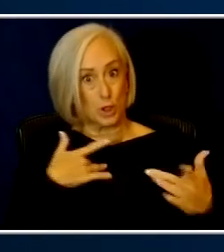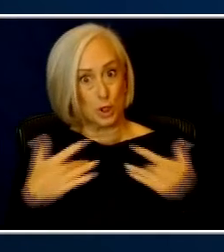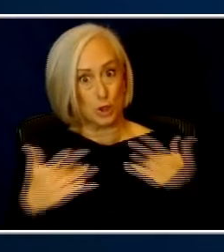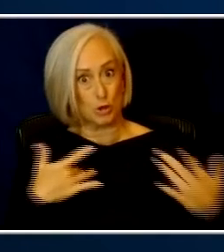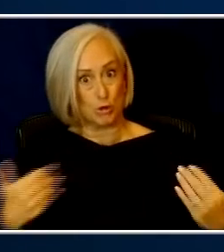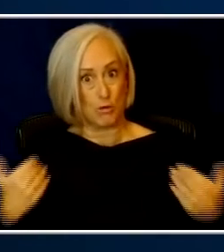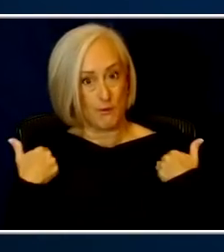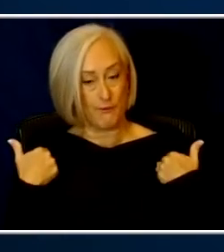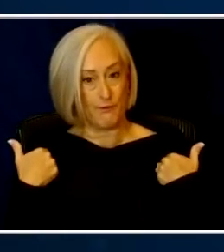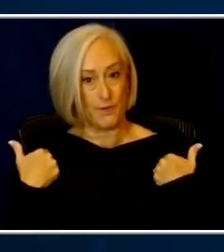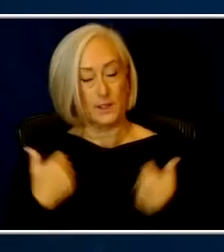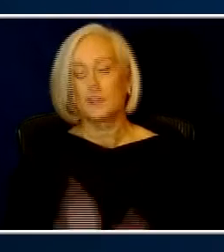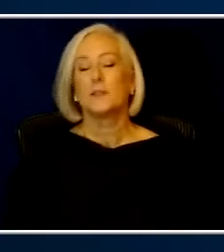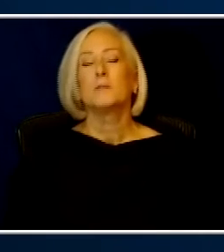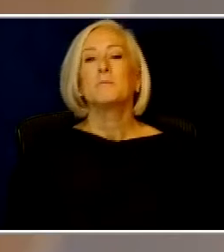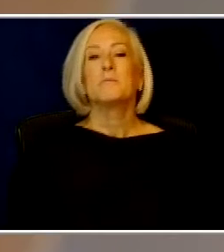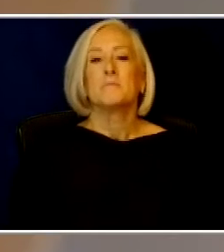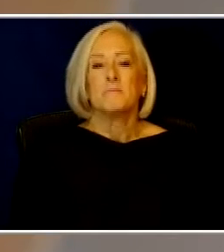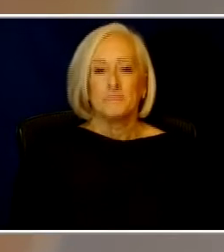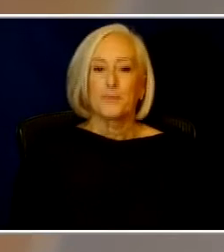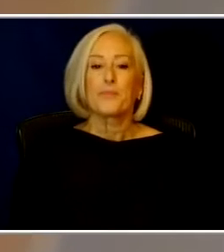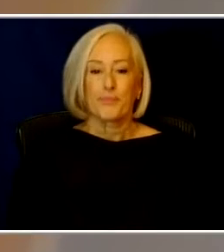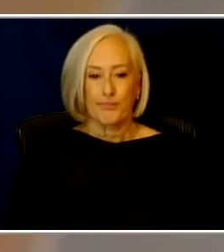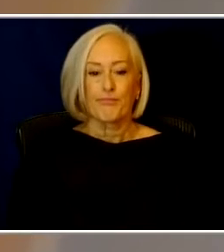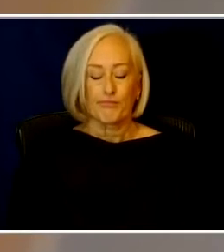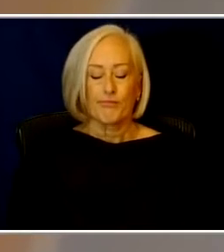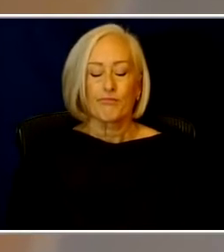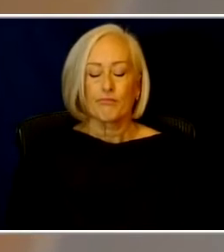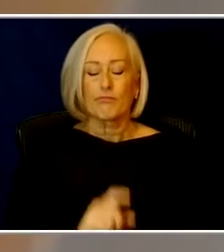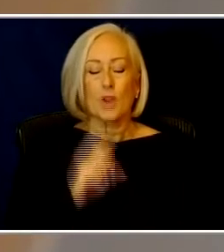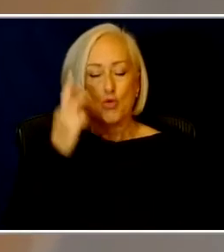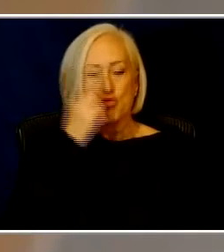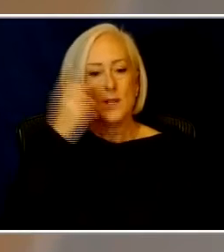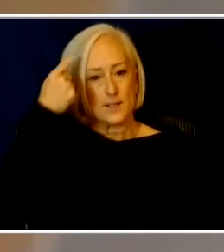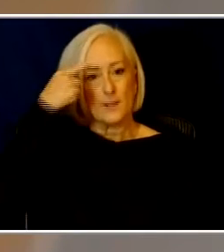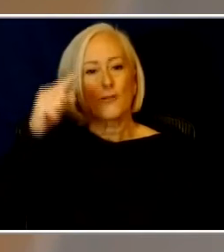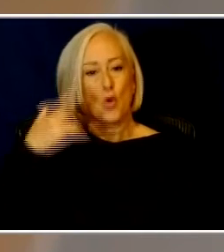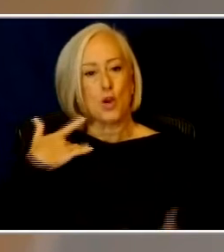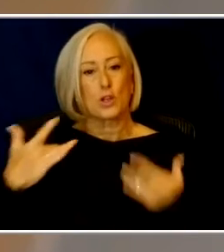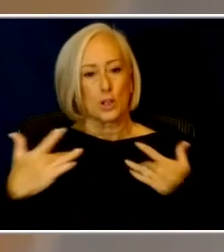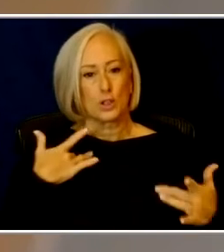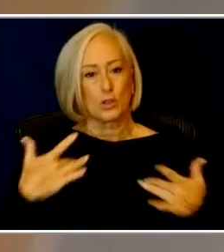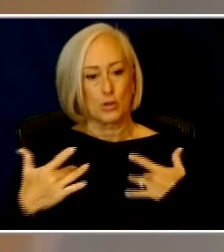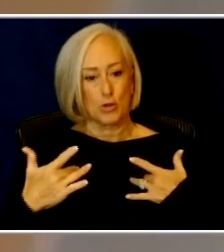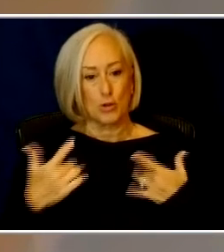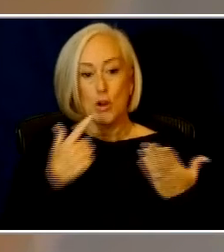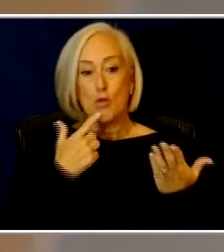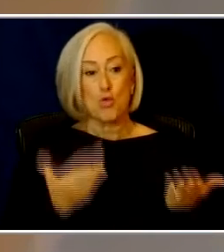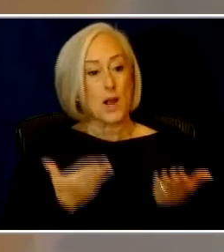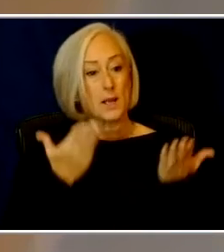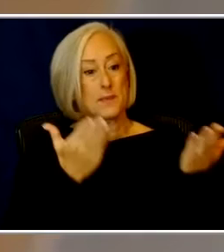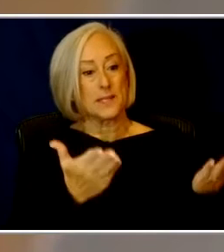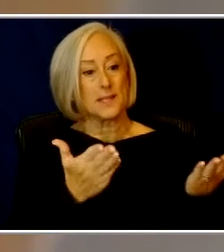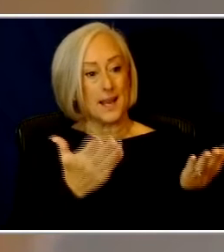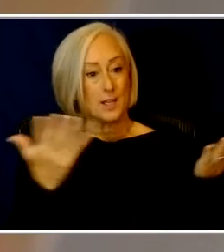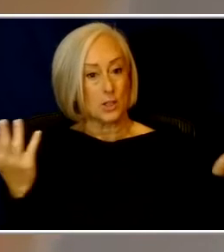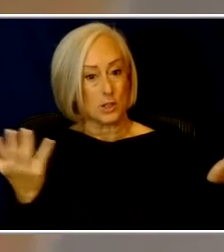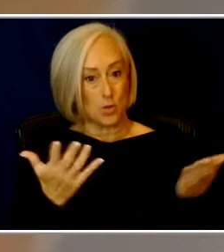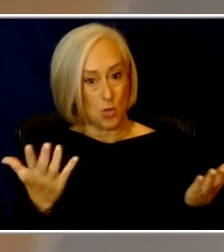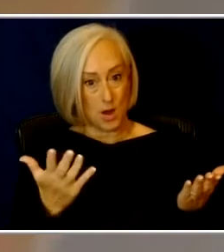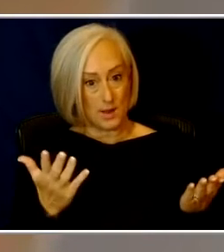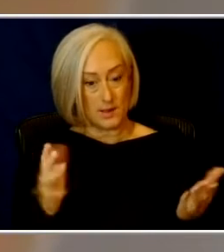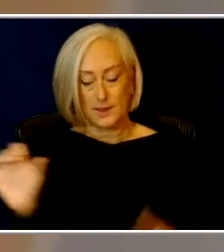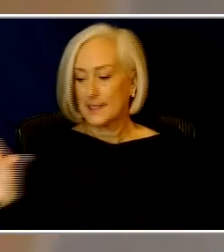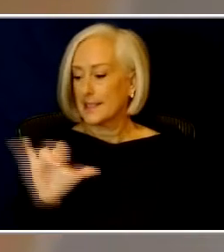I think certainly it's a cause for concern. I think our recommendations are going to be what they were throughout